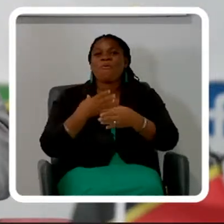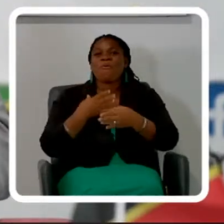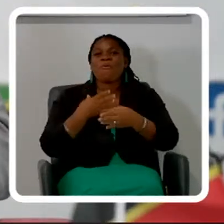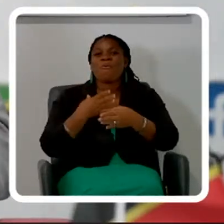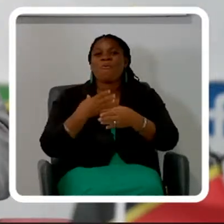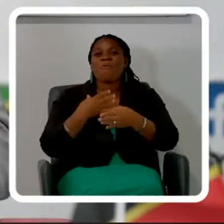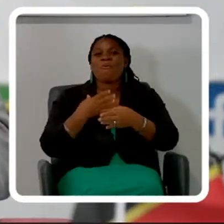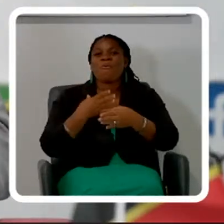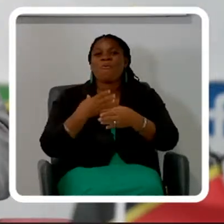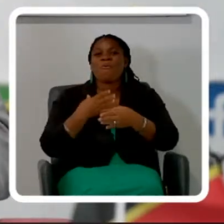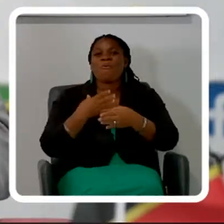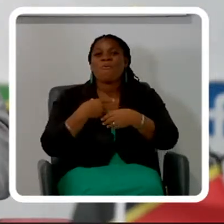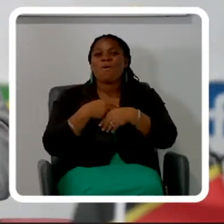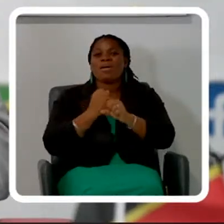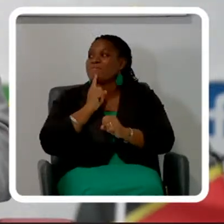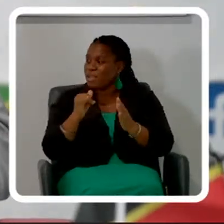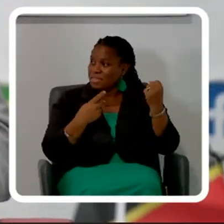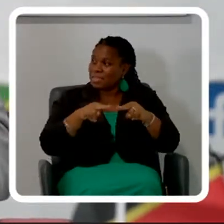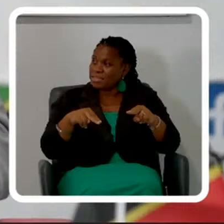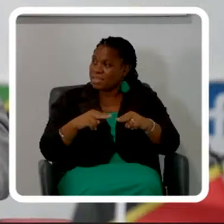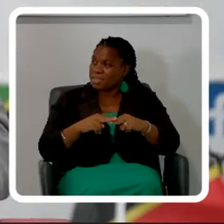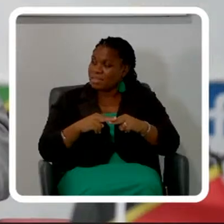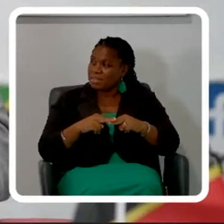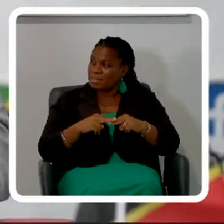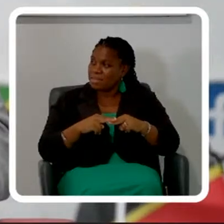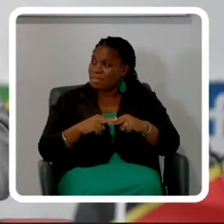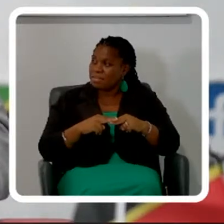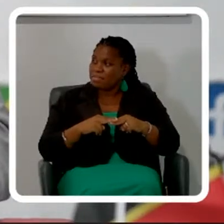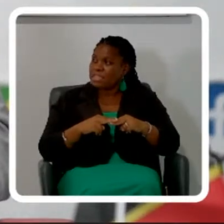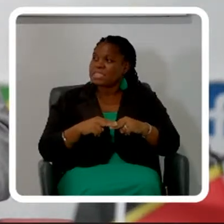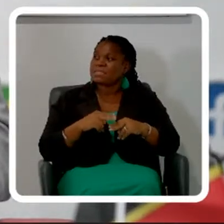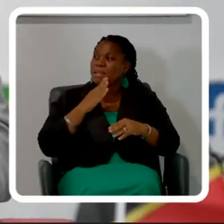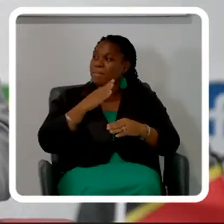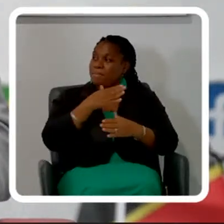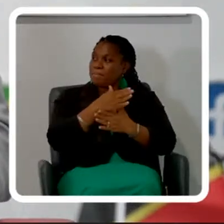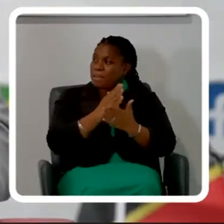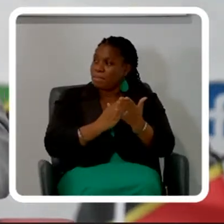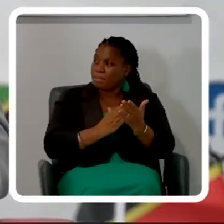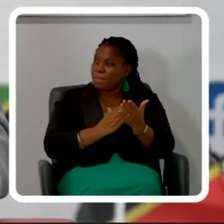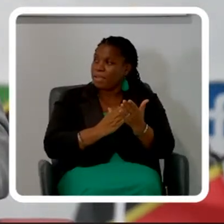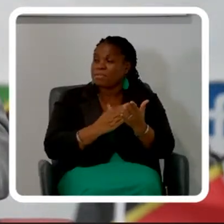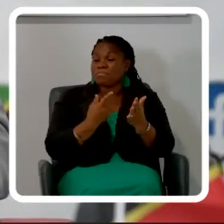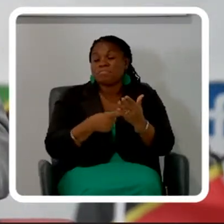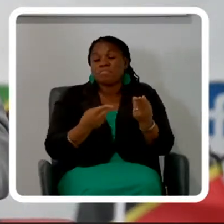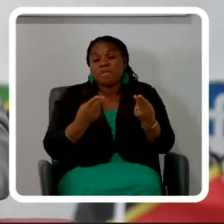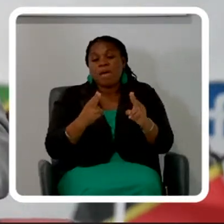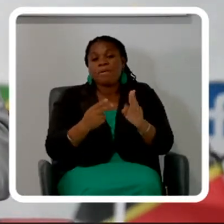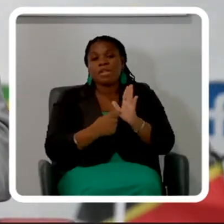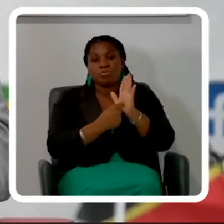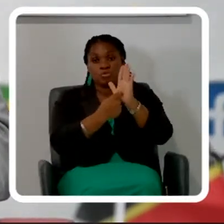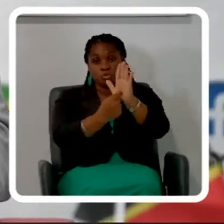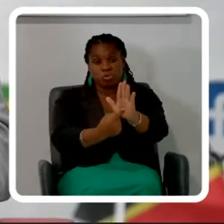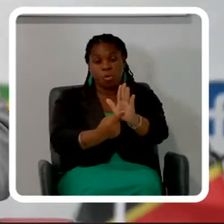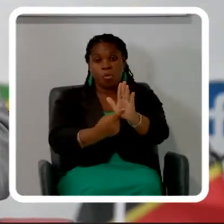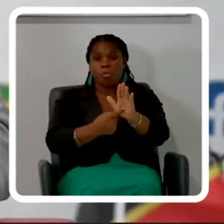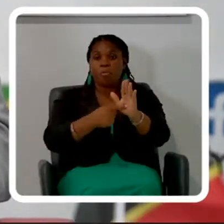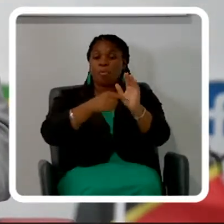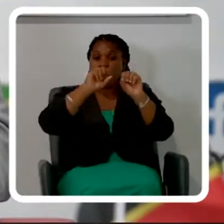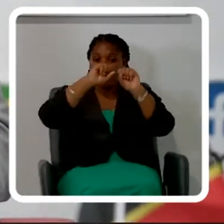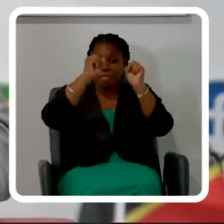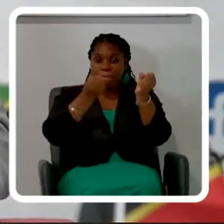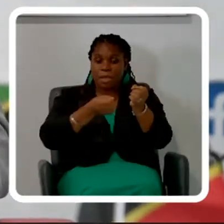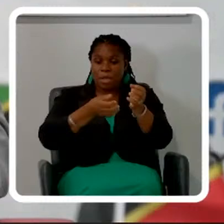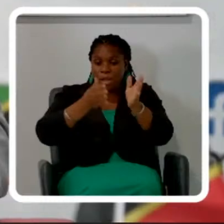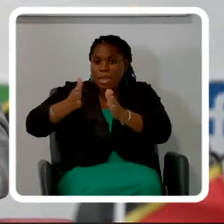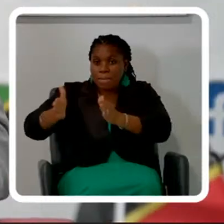say St. Kitts and Nevis is adding positively to the discussion. St. Kitts and Nevis is presenting the world with a model, and we are being